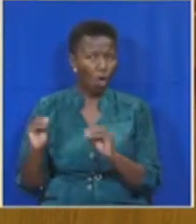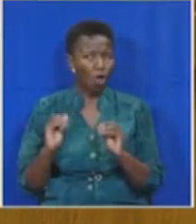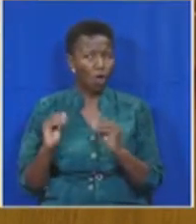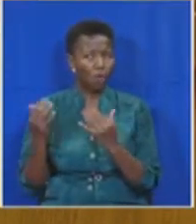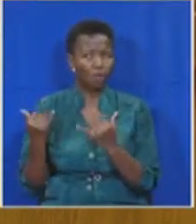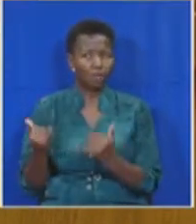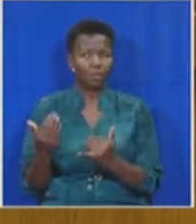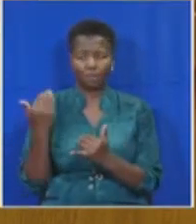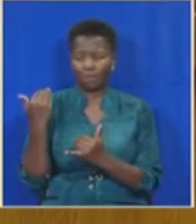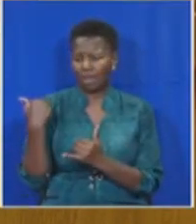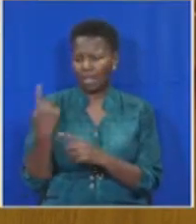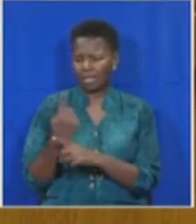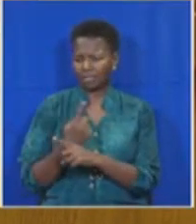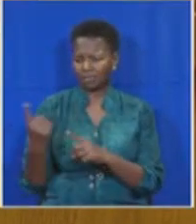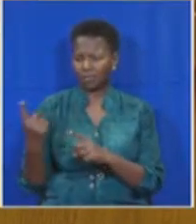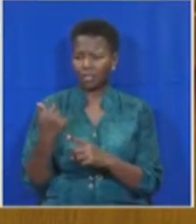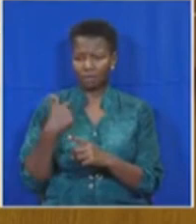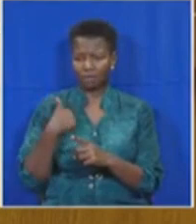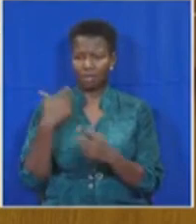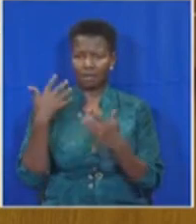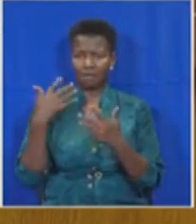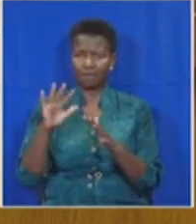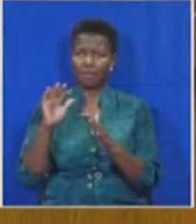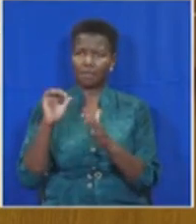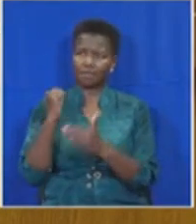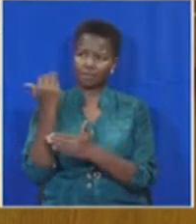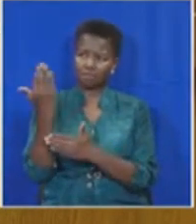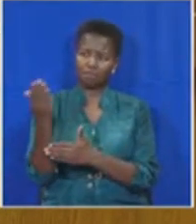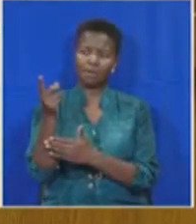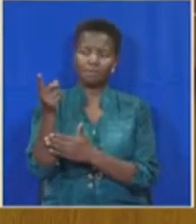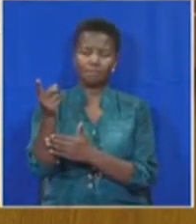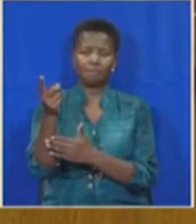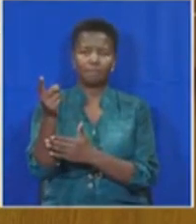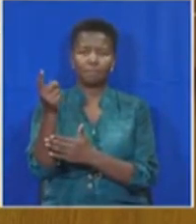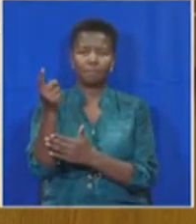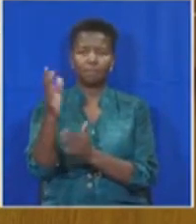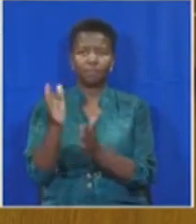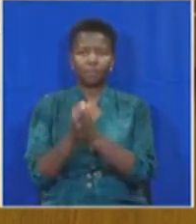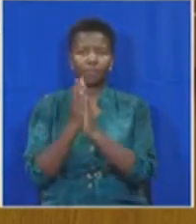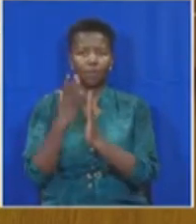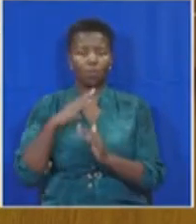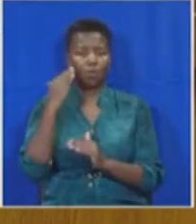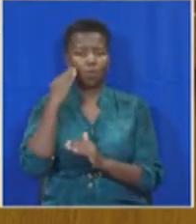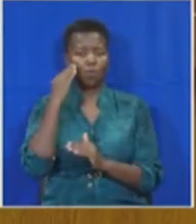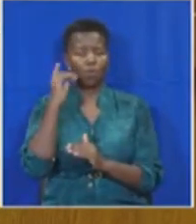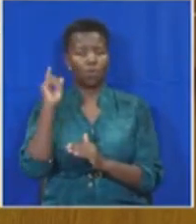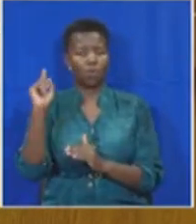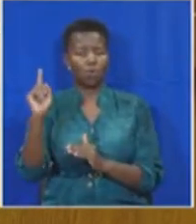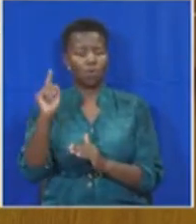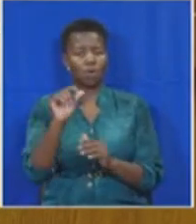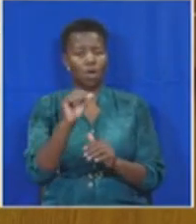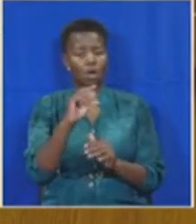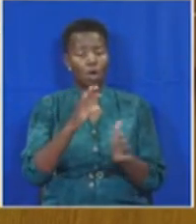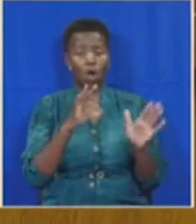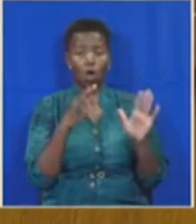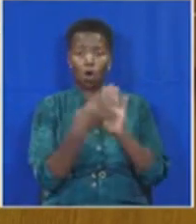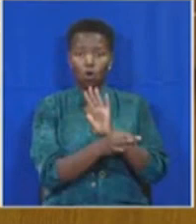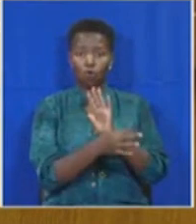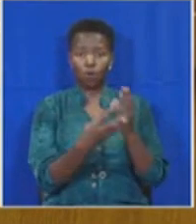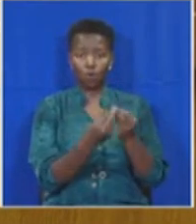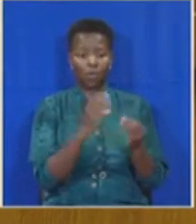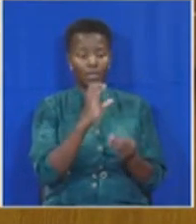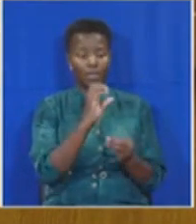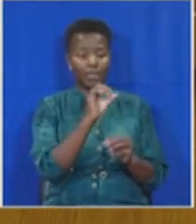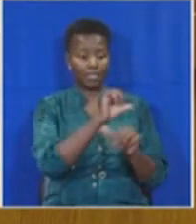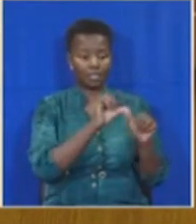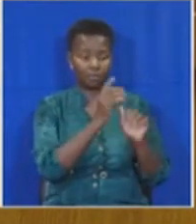Last week, I submitted a prior application for the contract between the Department of Social Development and Net One